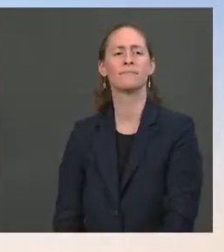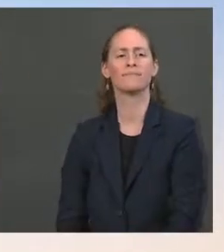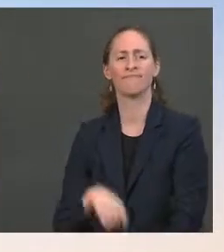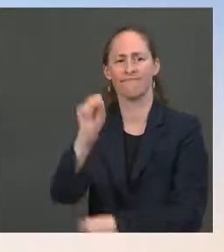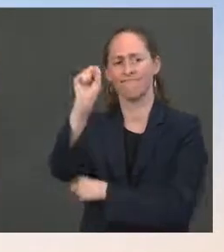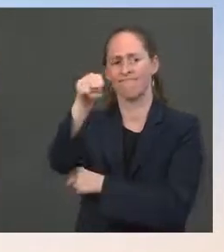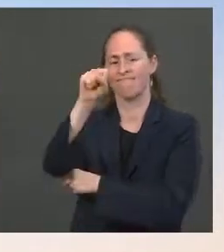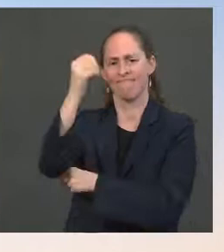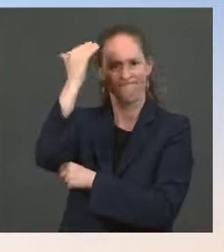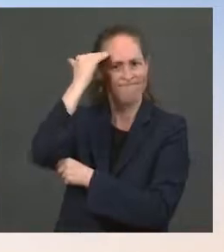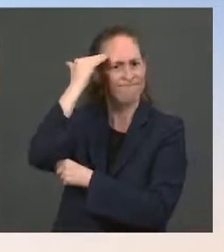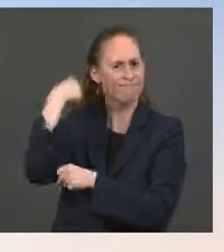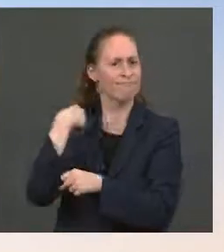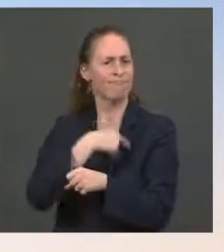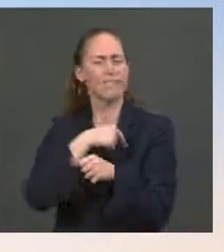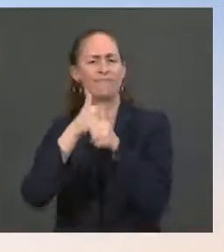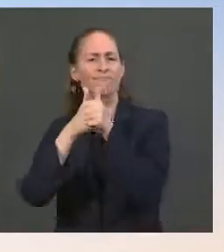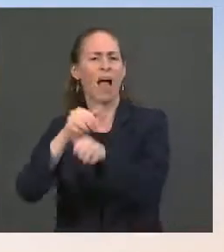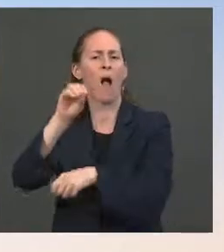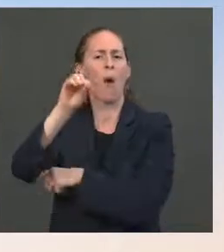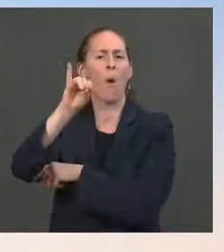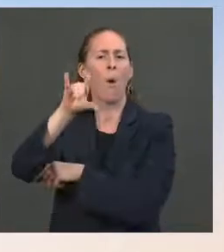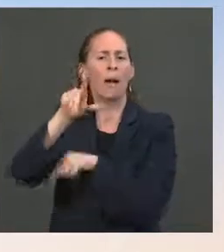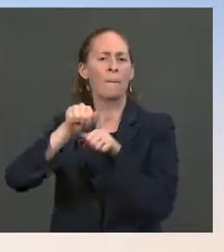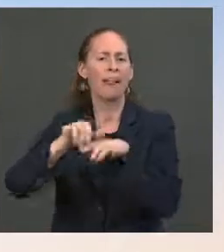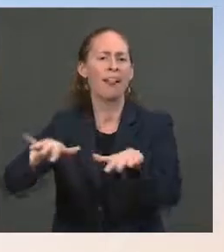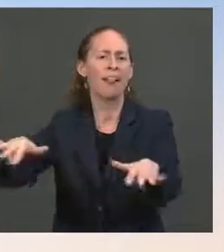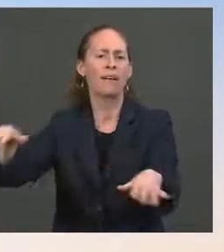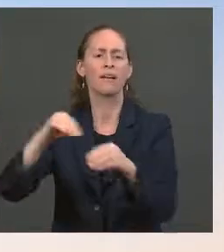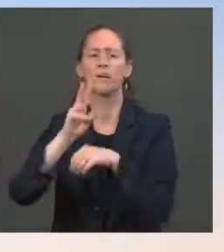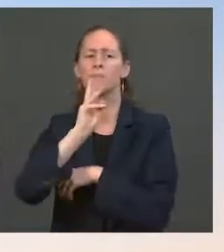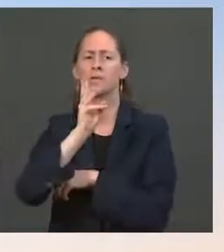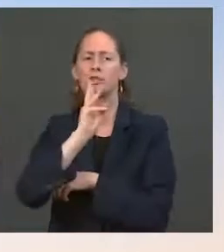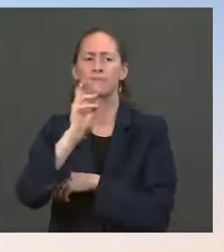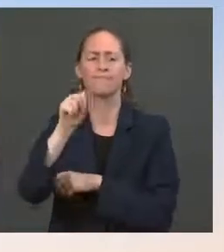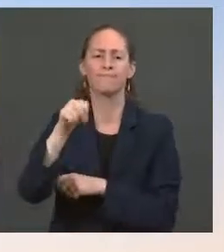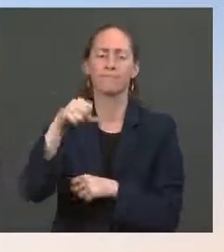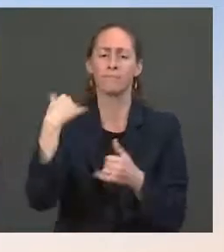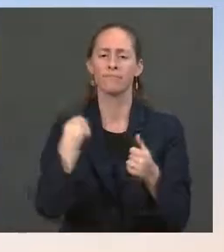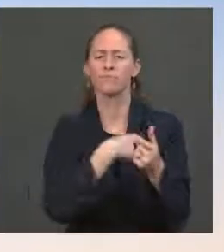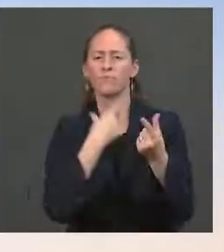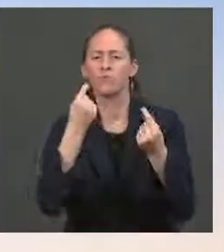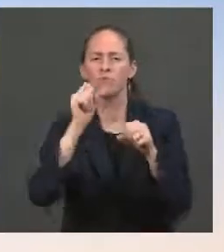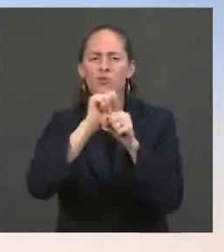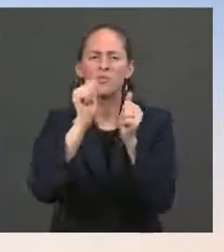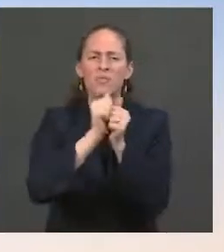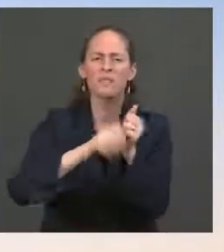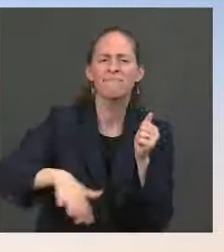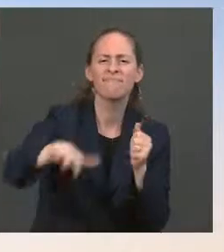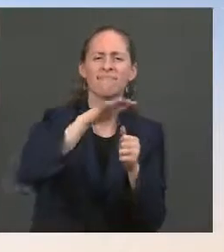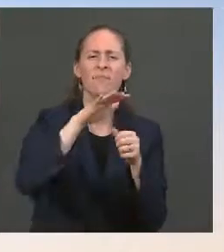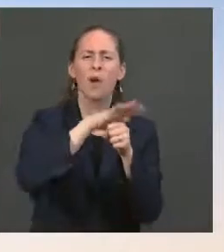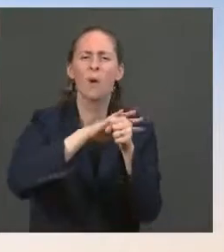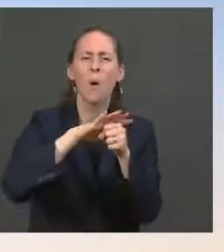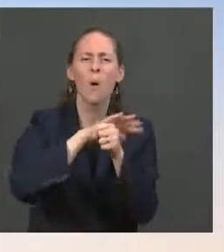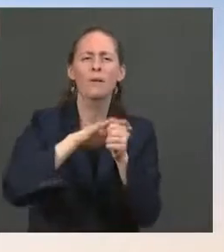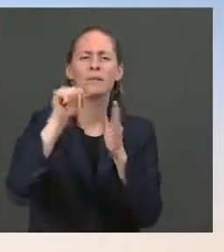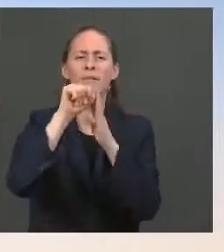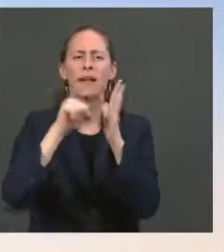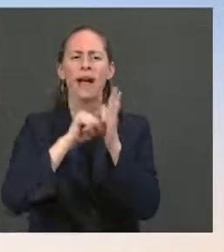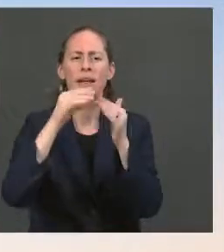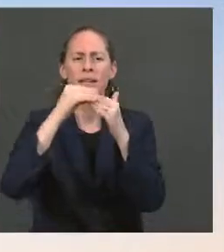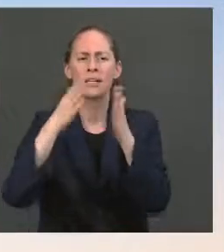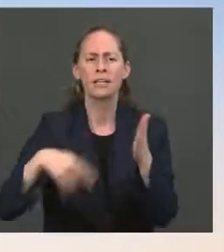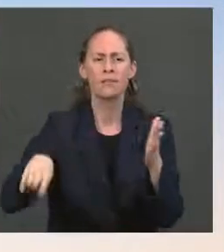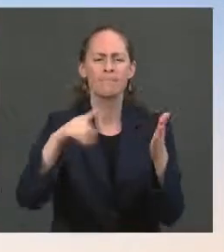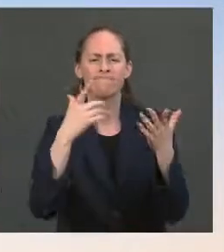very engaged in it. We're working collaboratively with state and local partners to address efforts to find the leak, contain the spill, and assess impact and